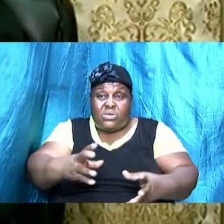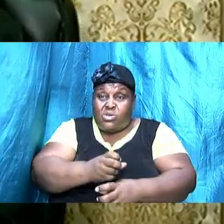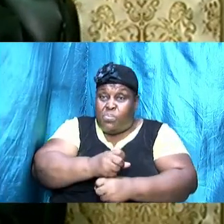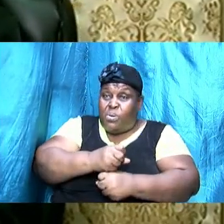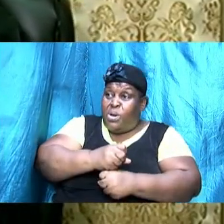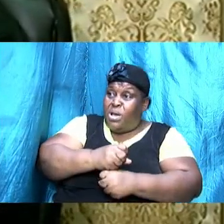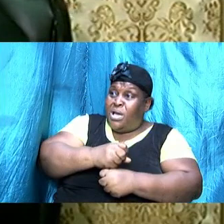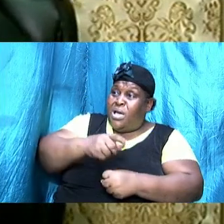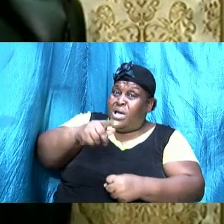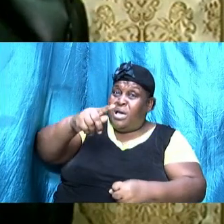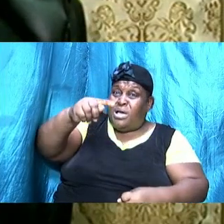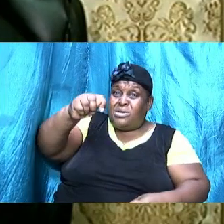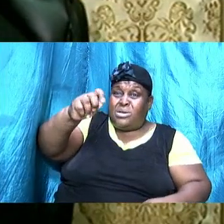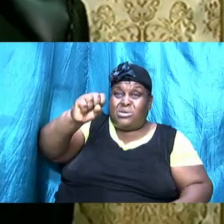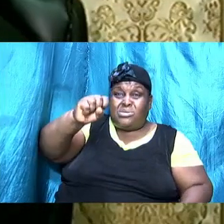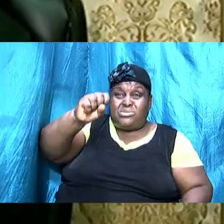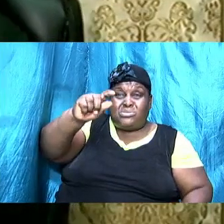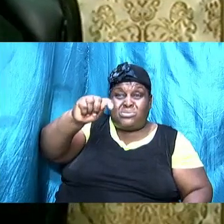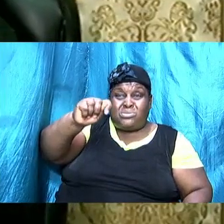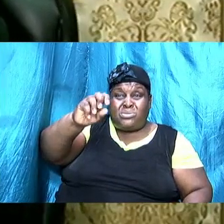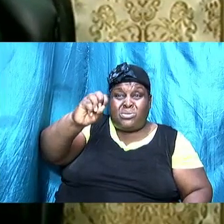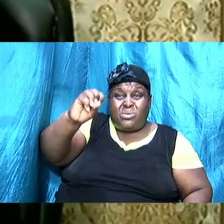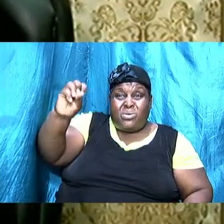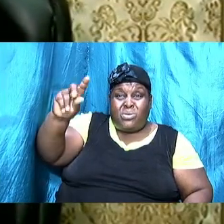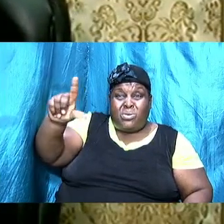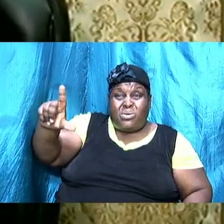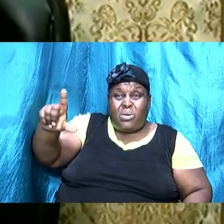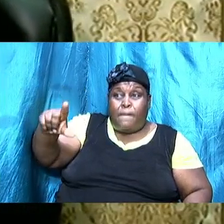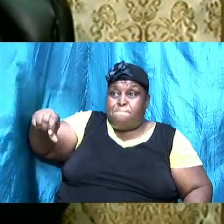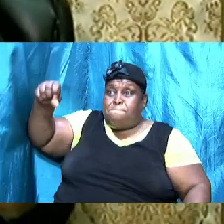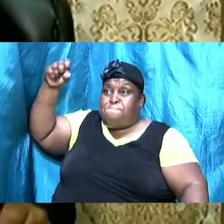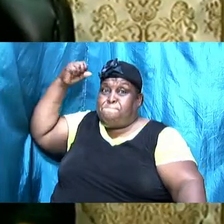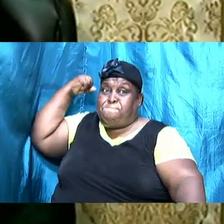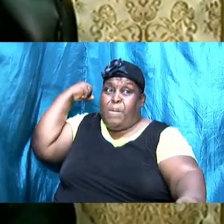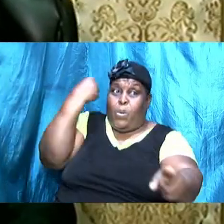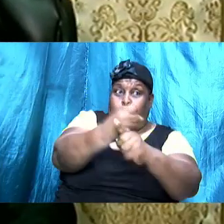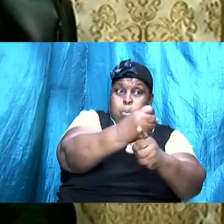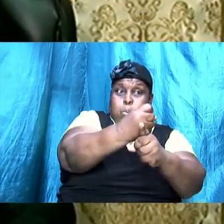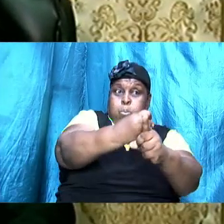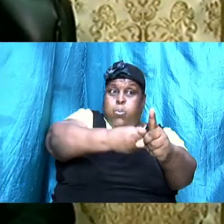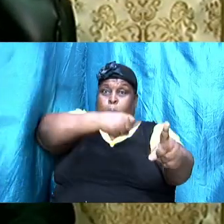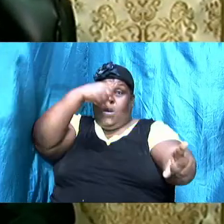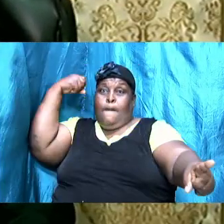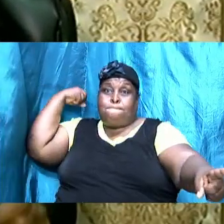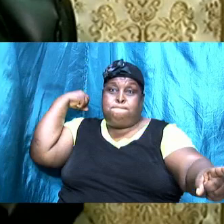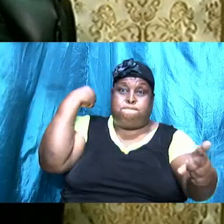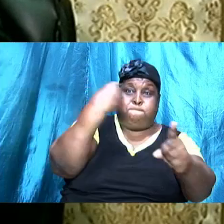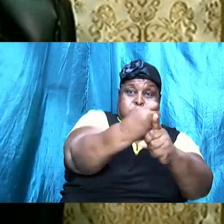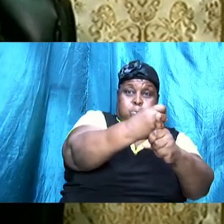of board, and start beat. What craziness is that?